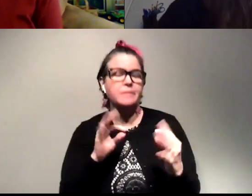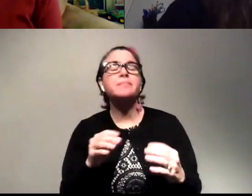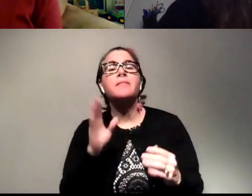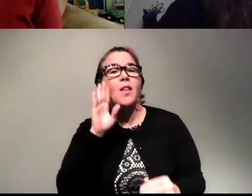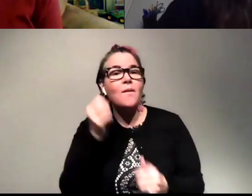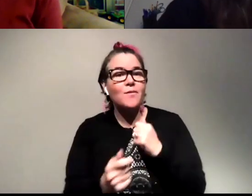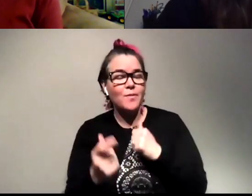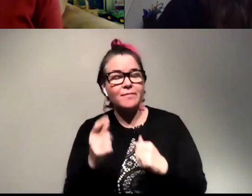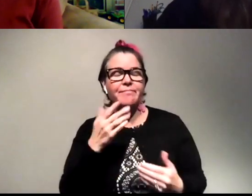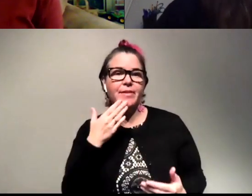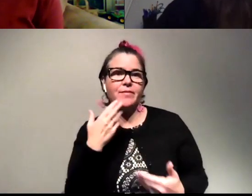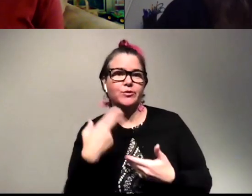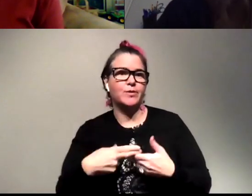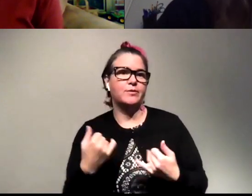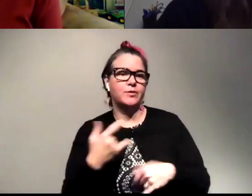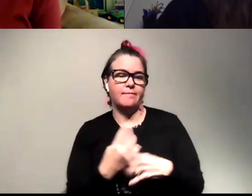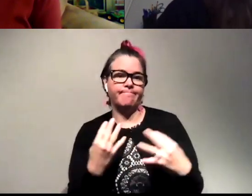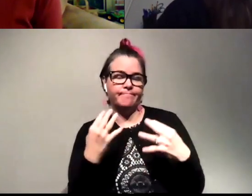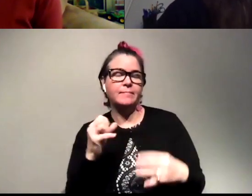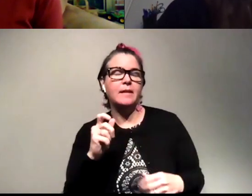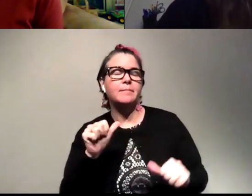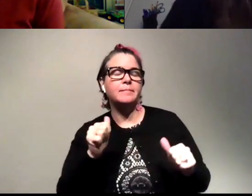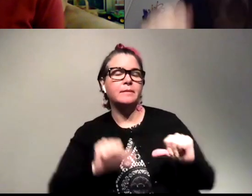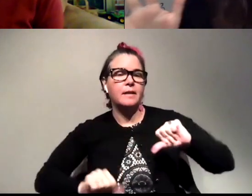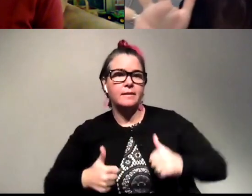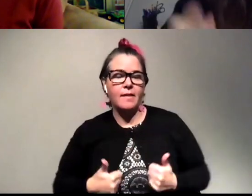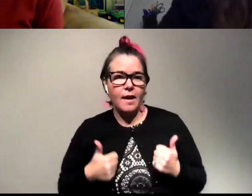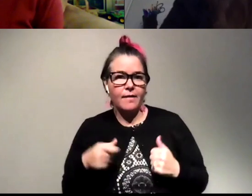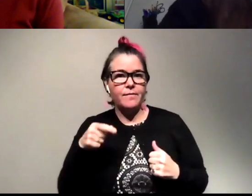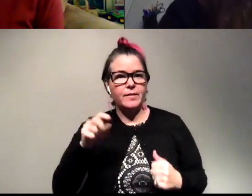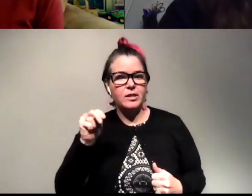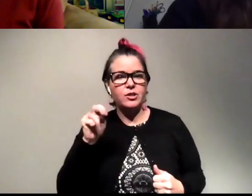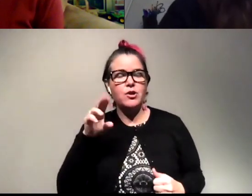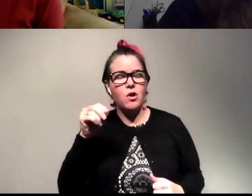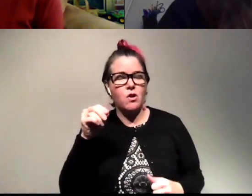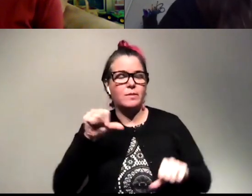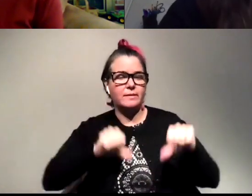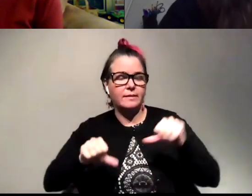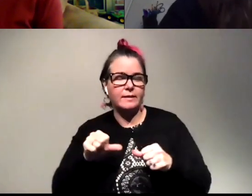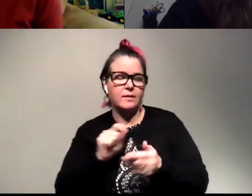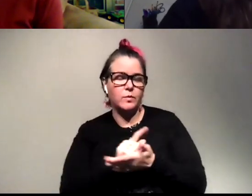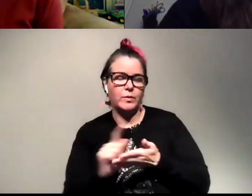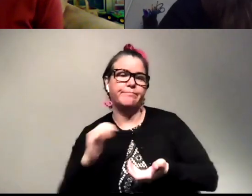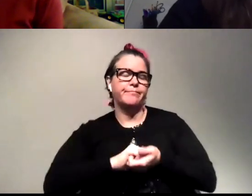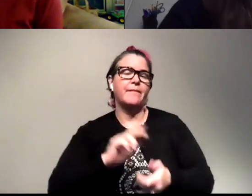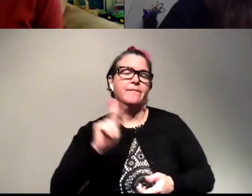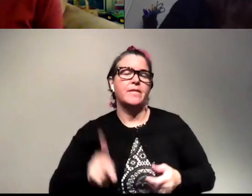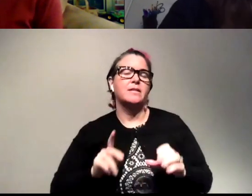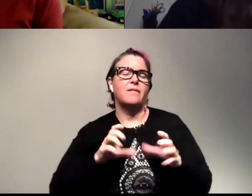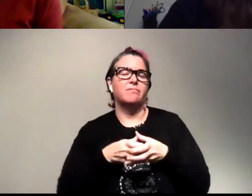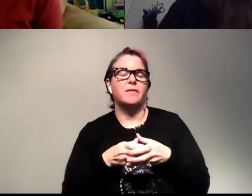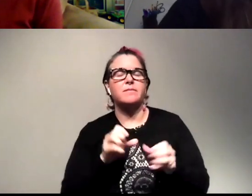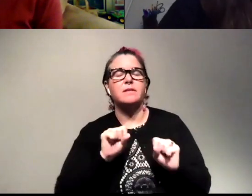everybody. Thank you for joining us today for Skype a Scientist Live. This is Neuroscience Week. We've partnered with the Philadelphia chapter for the Society